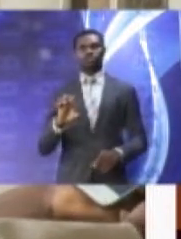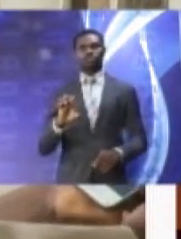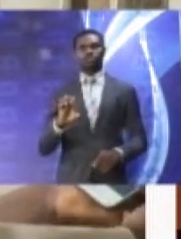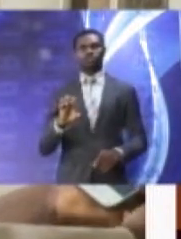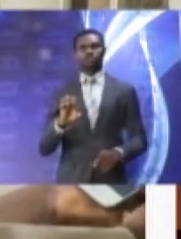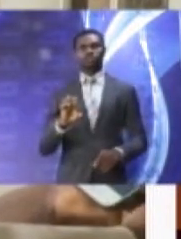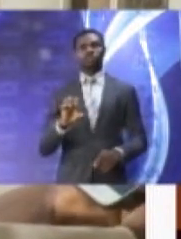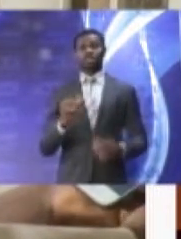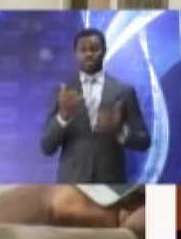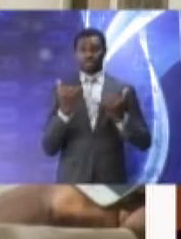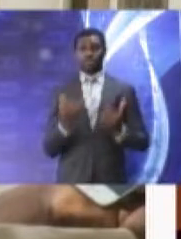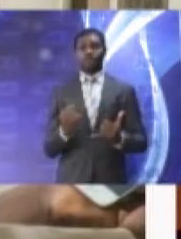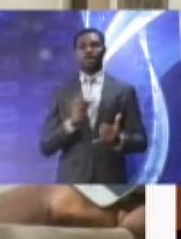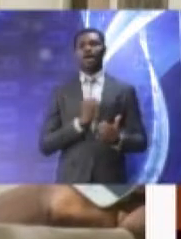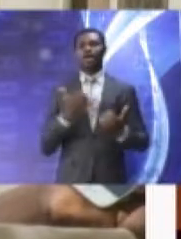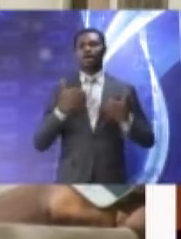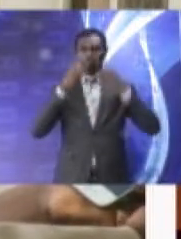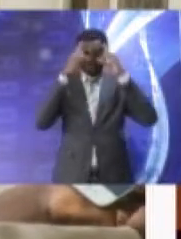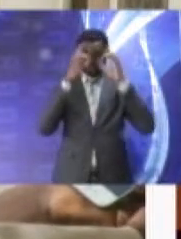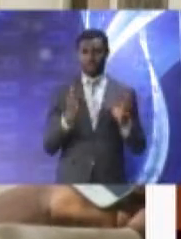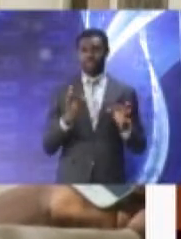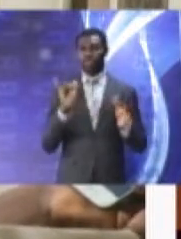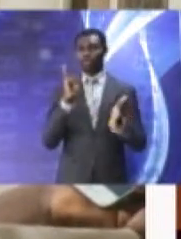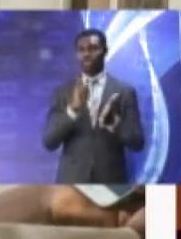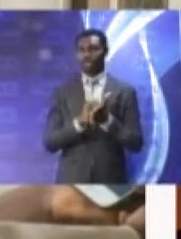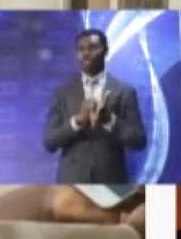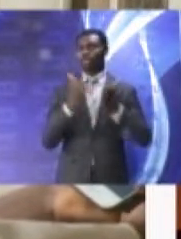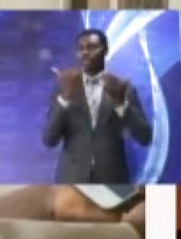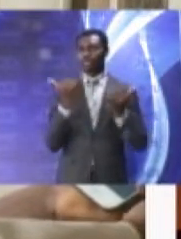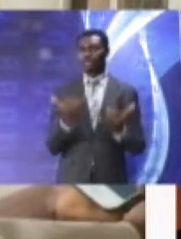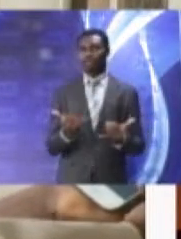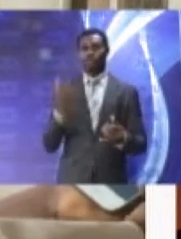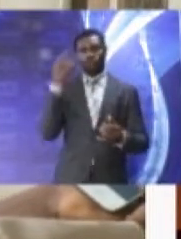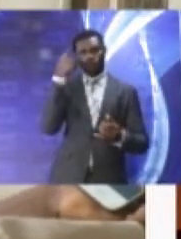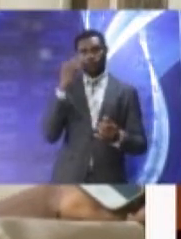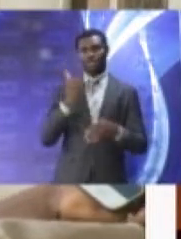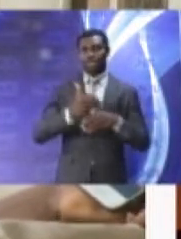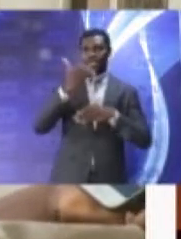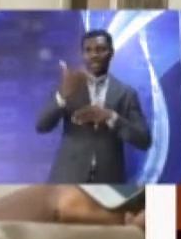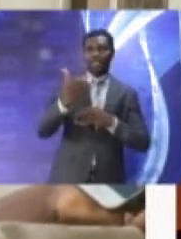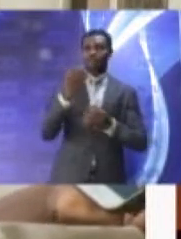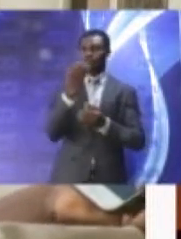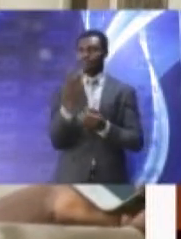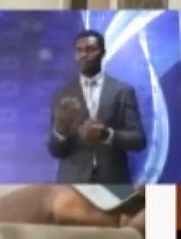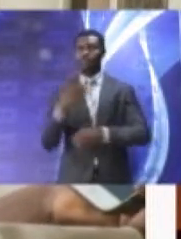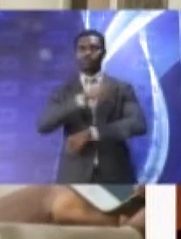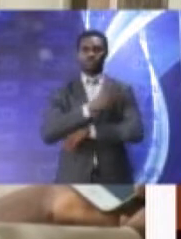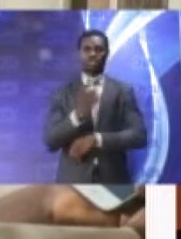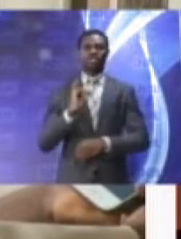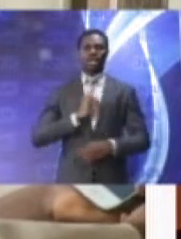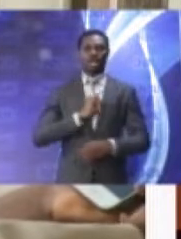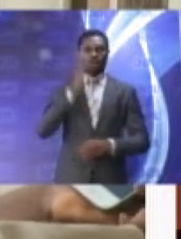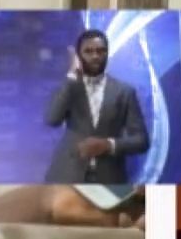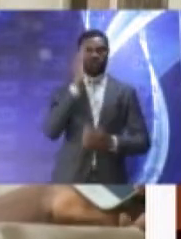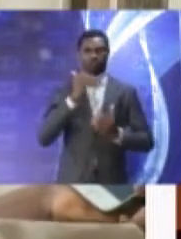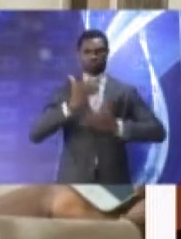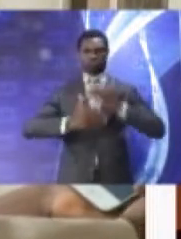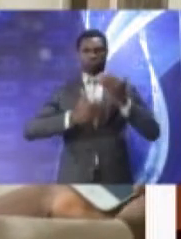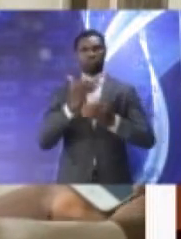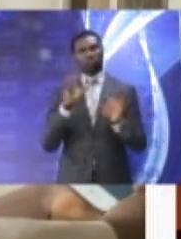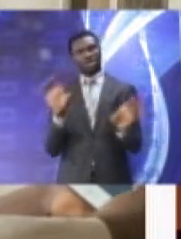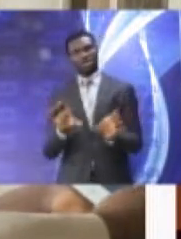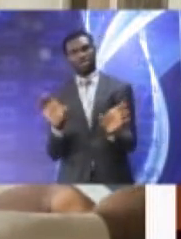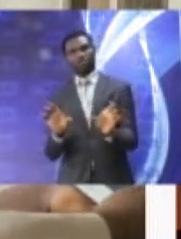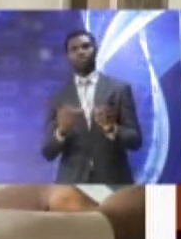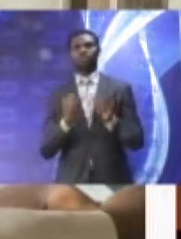Having done that, I will now announce in the next few days my specific line of action and what platform I will